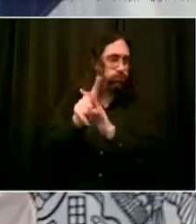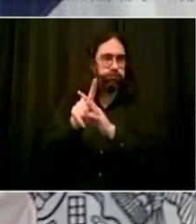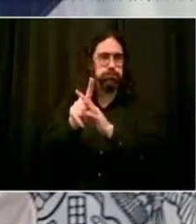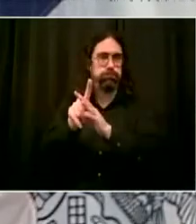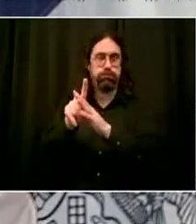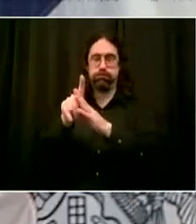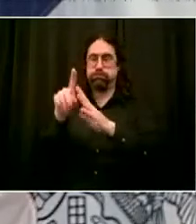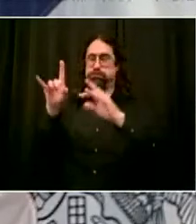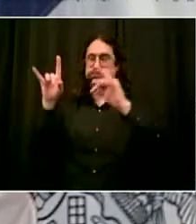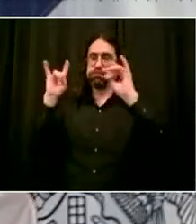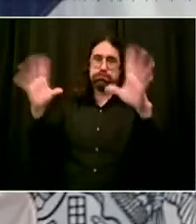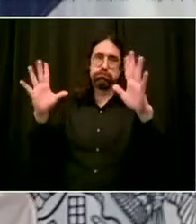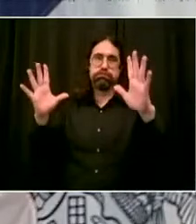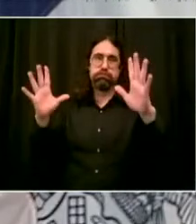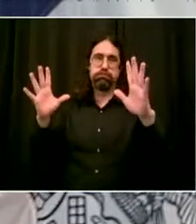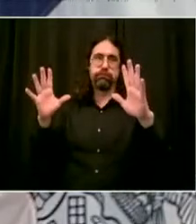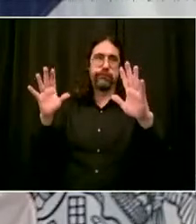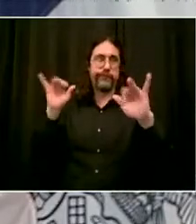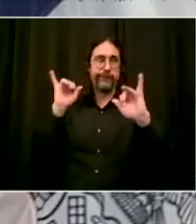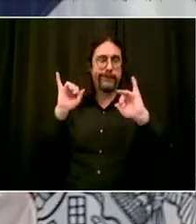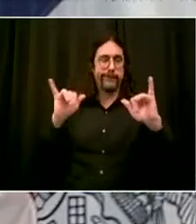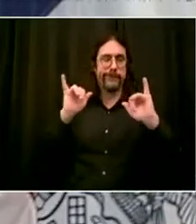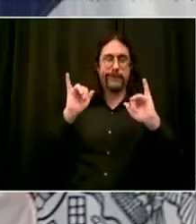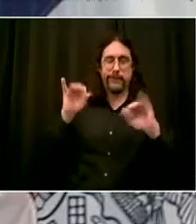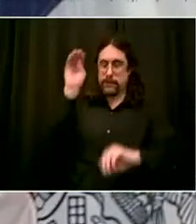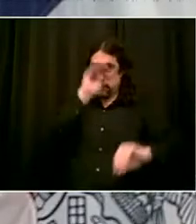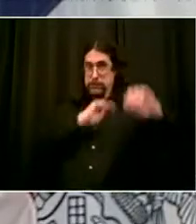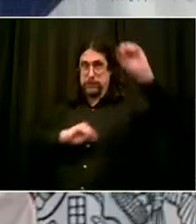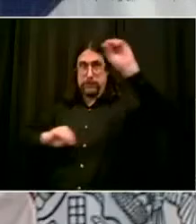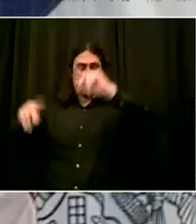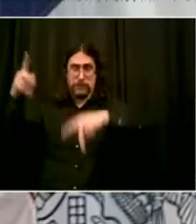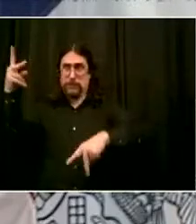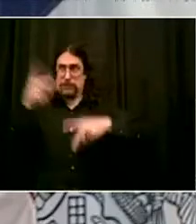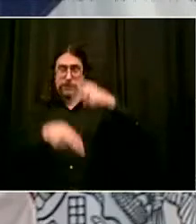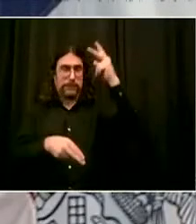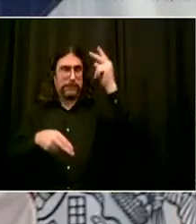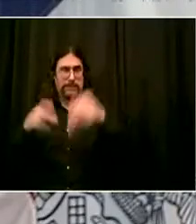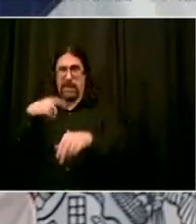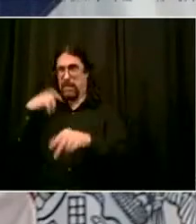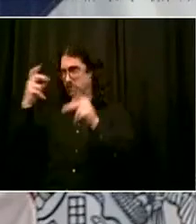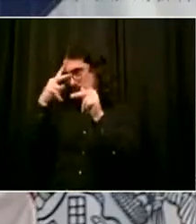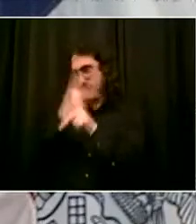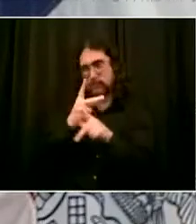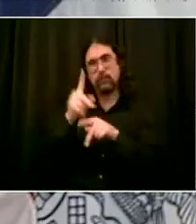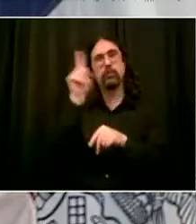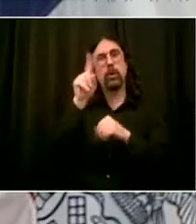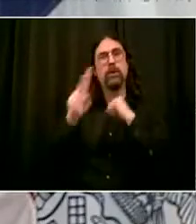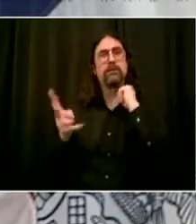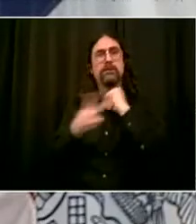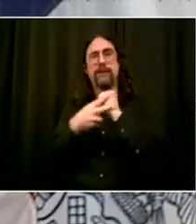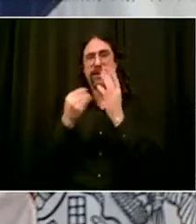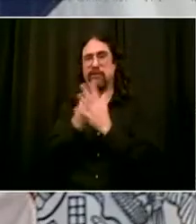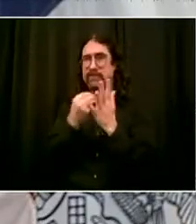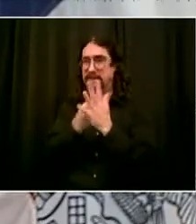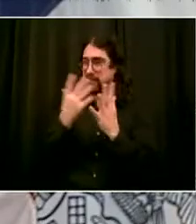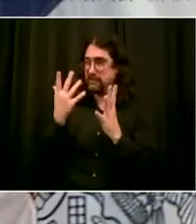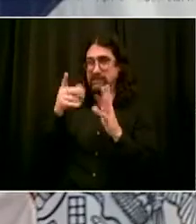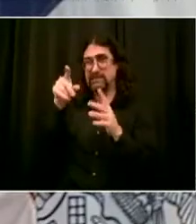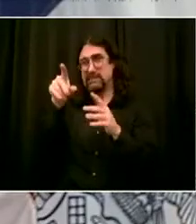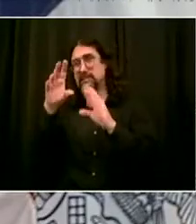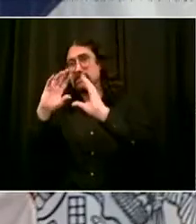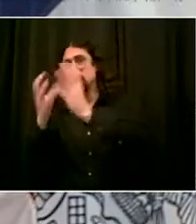of jobs were either cut back or not filled we were able through those